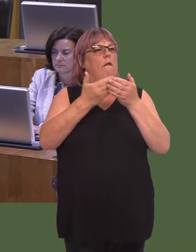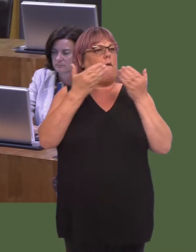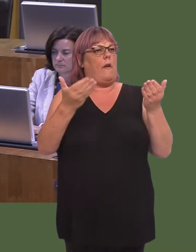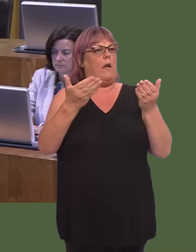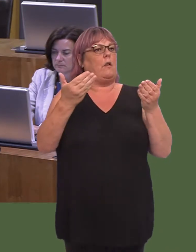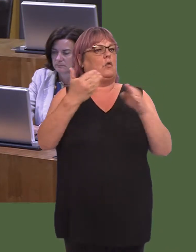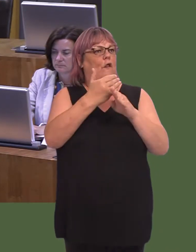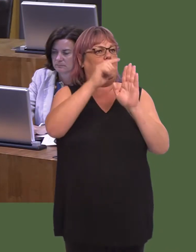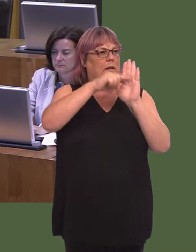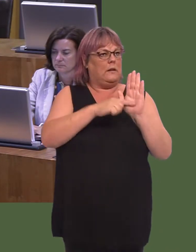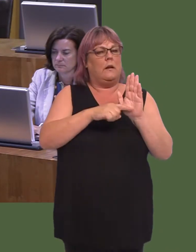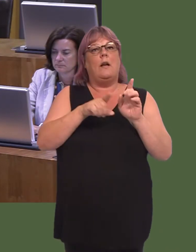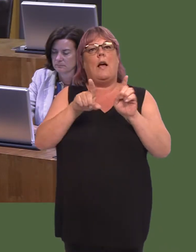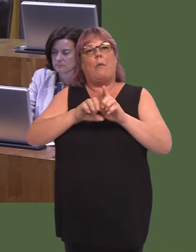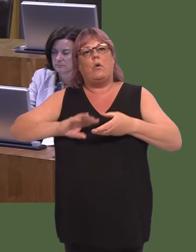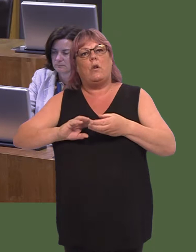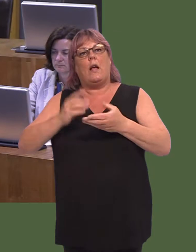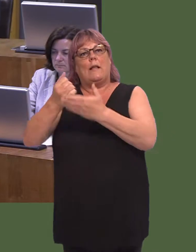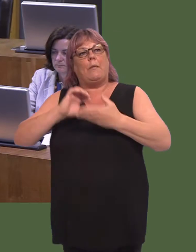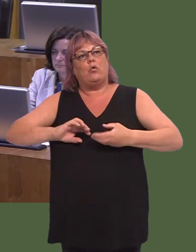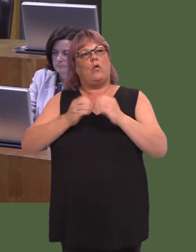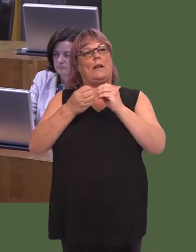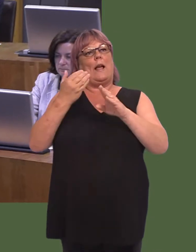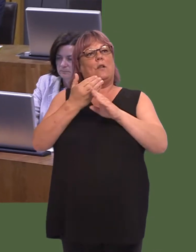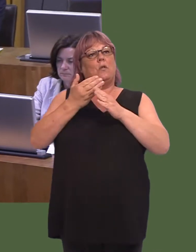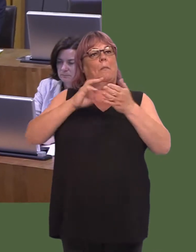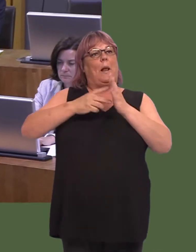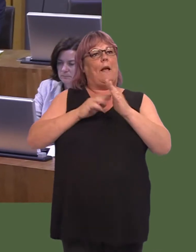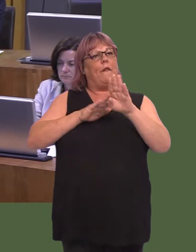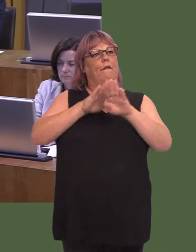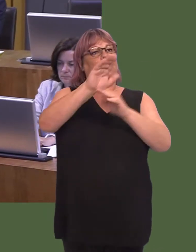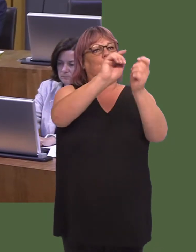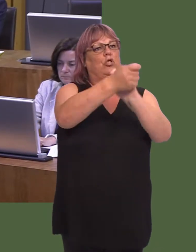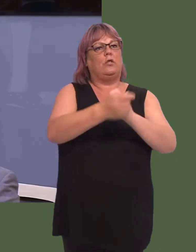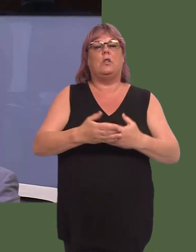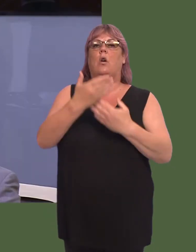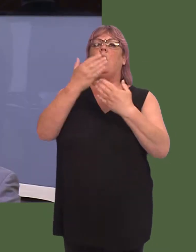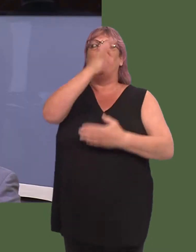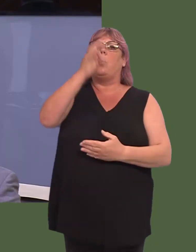Service, and that will help to review existing practices and develop the action plan for further changes.